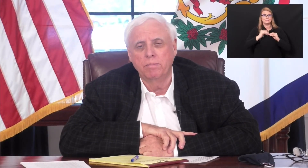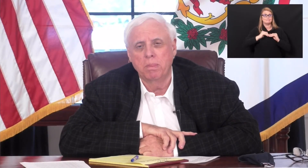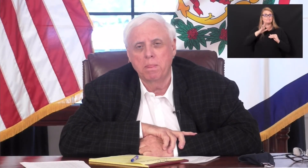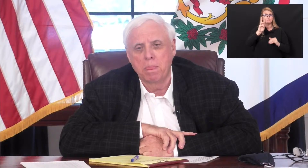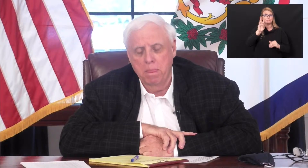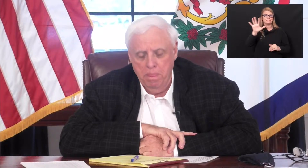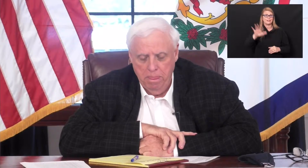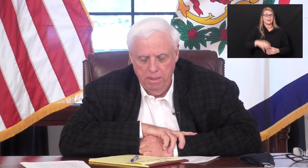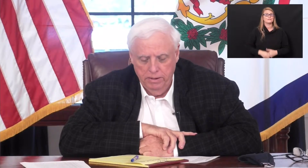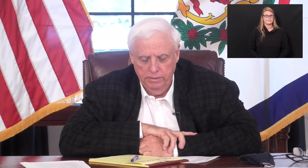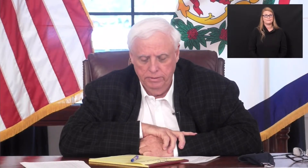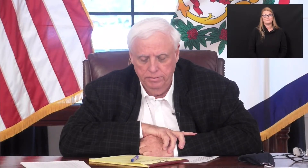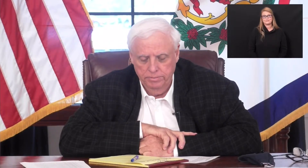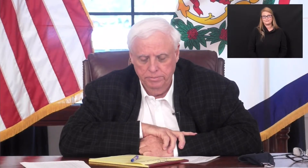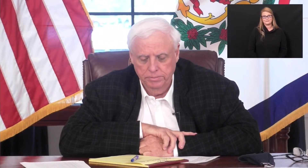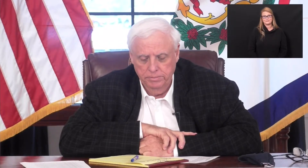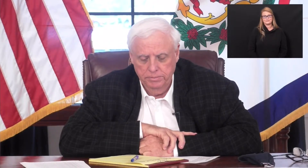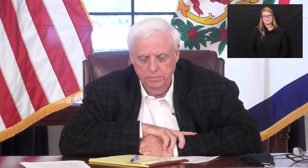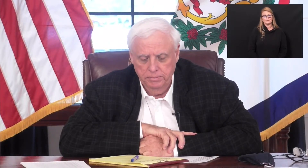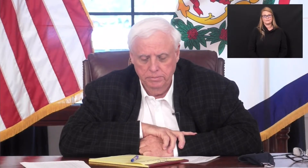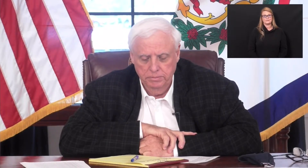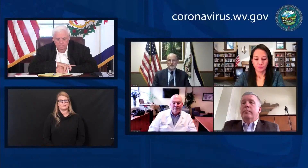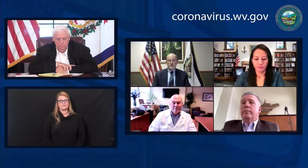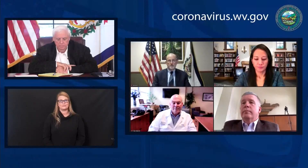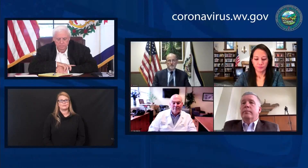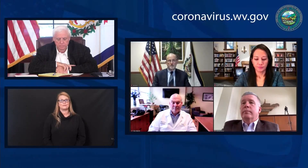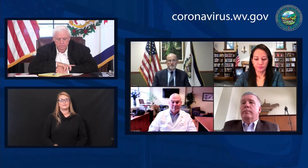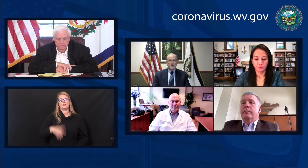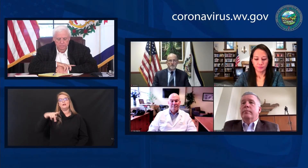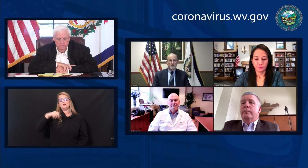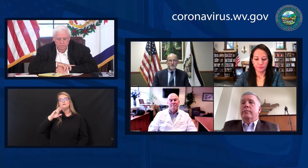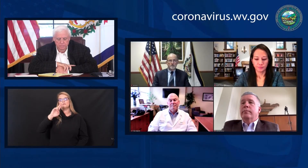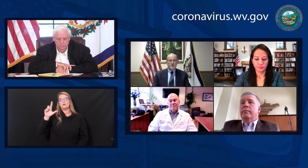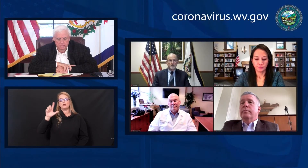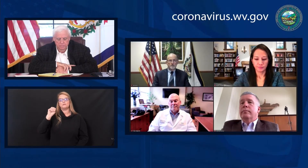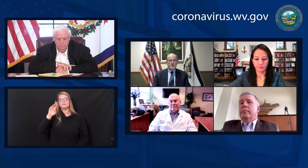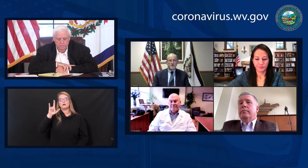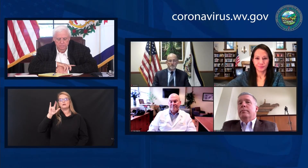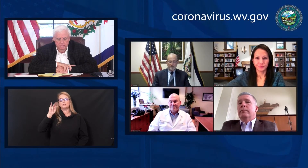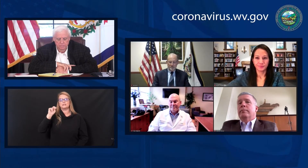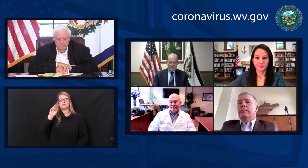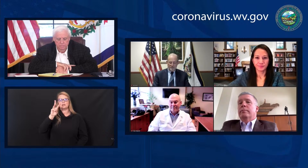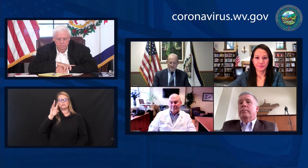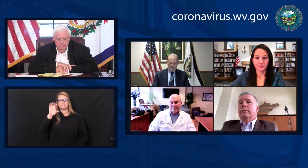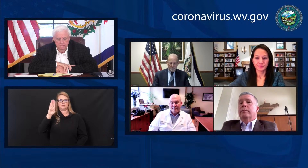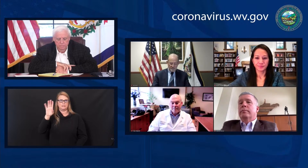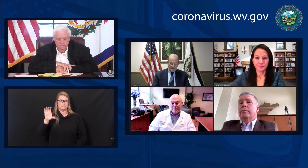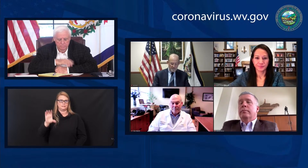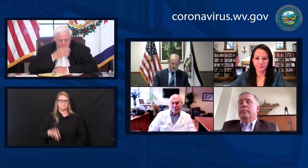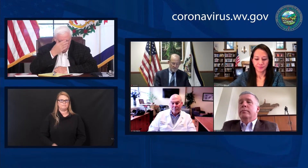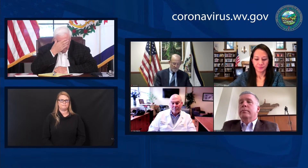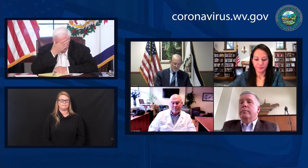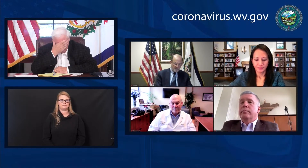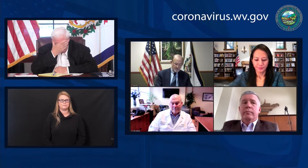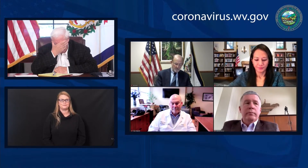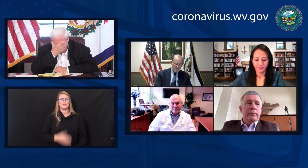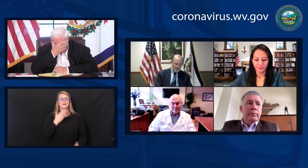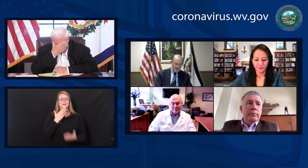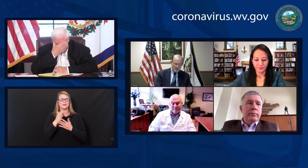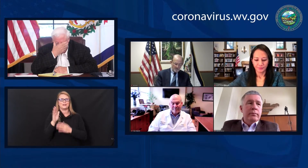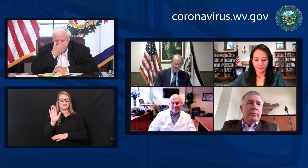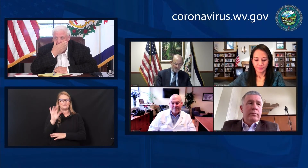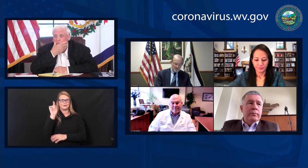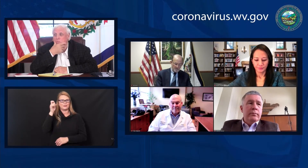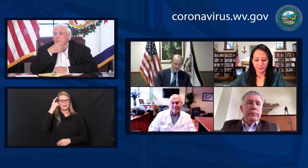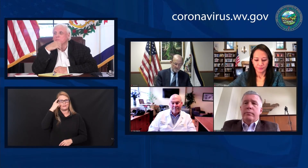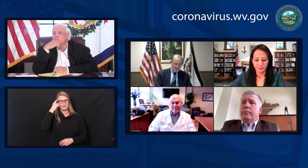All right, thanks, Junaid. Next to Paul Mullen with WCBC. Good afternoon, Governor. Most